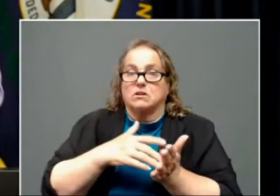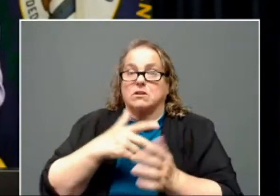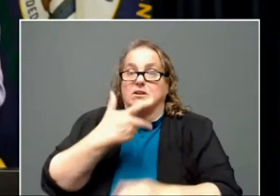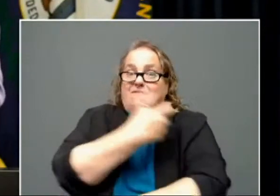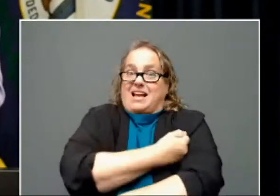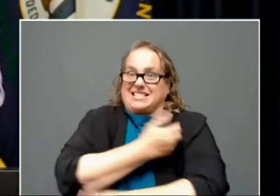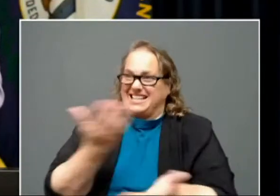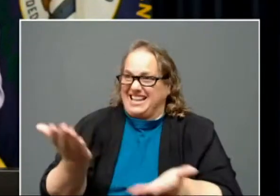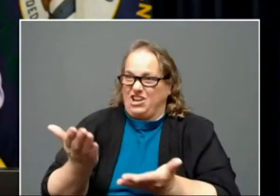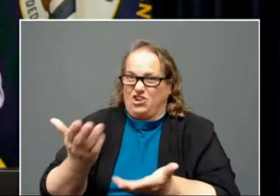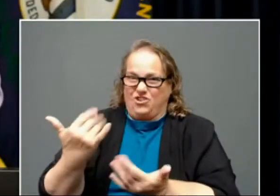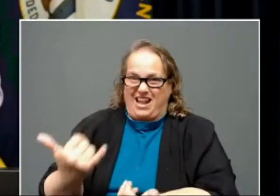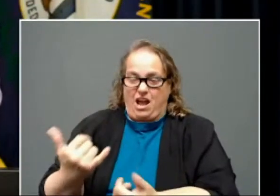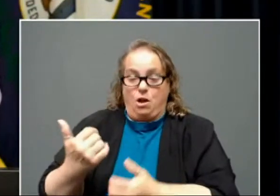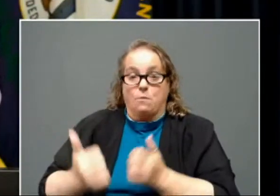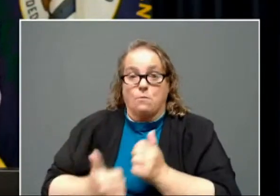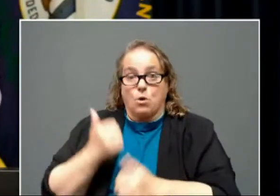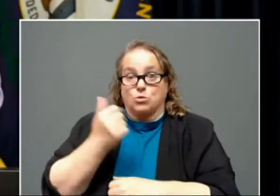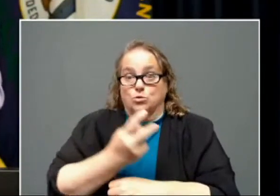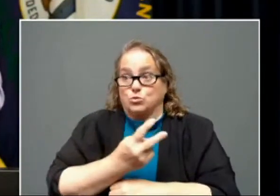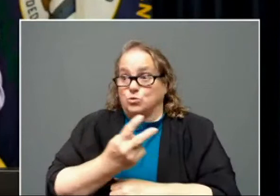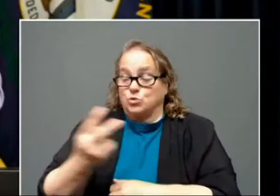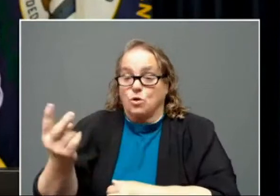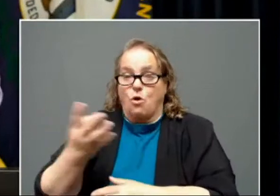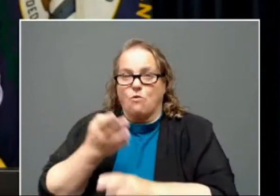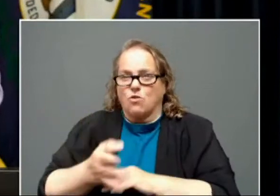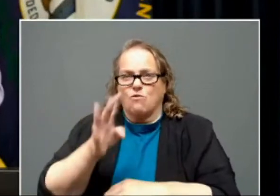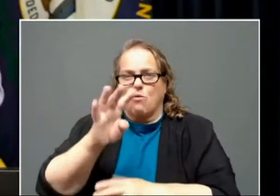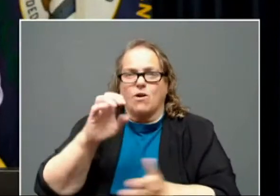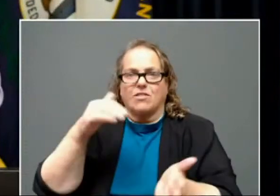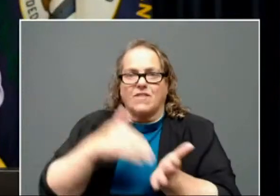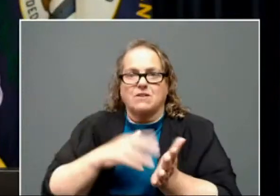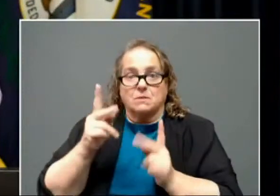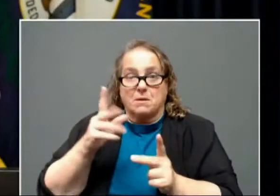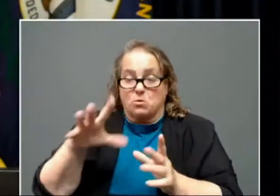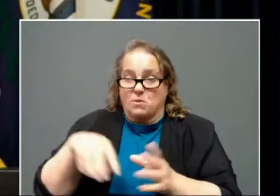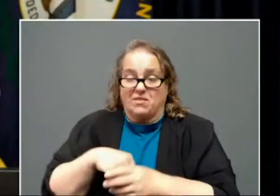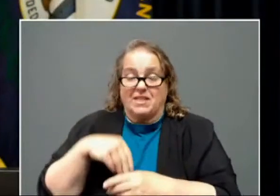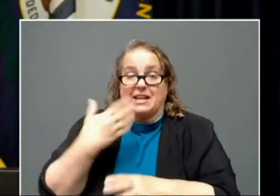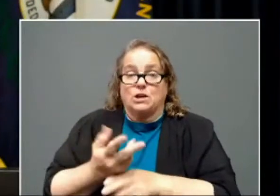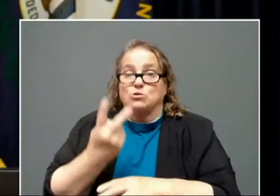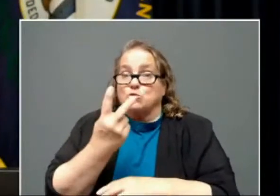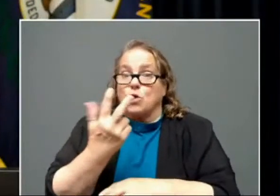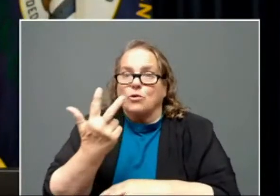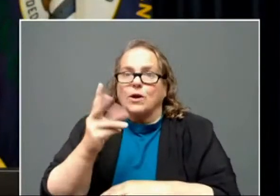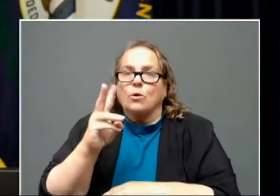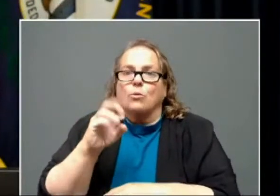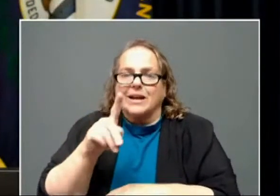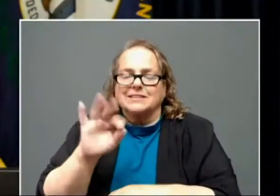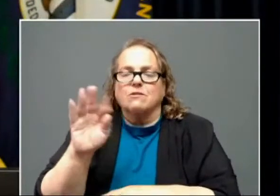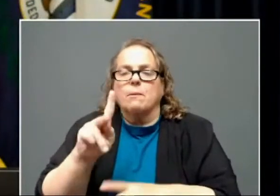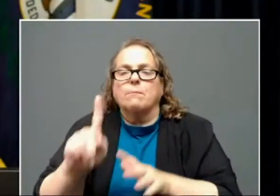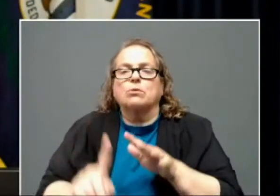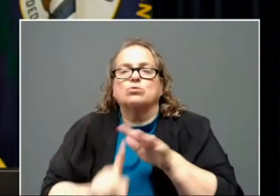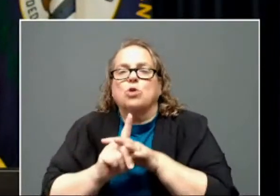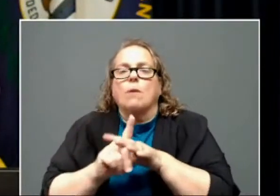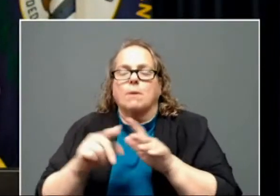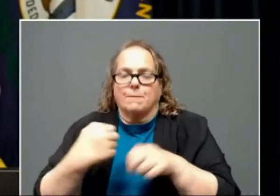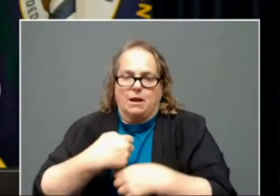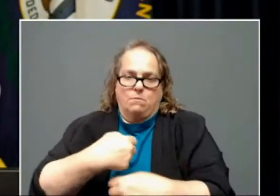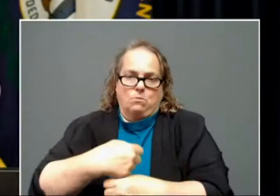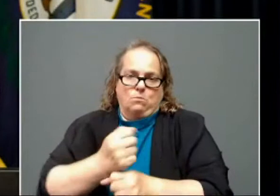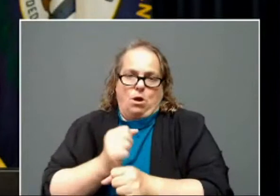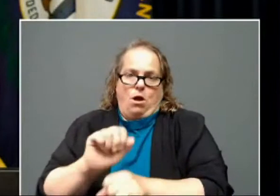we could vaccinate over 400,000 people over the next 2 or 3 weeks if people just showed up and made appointments. So I want to encourage